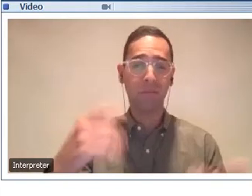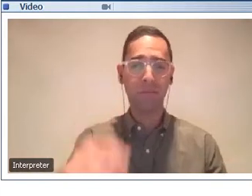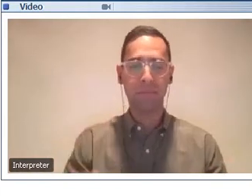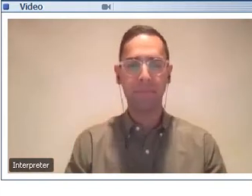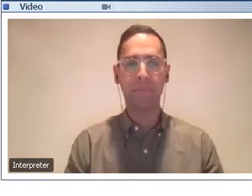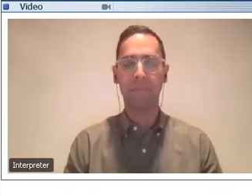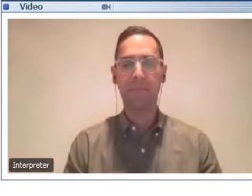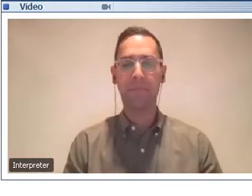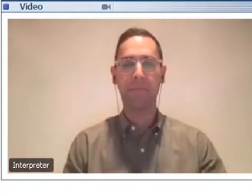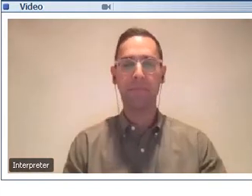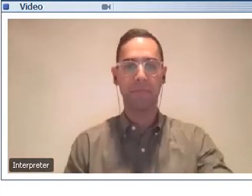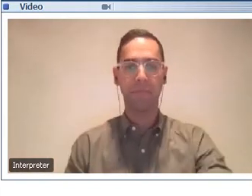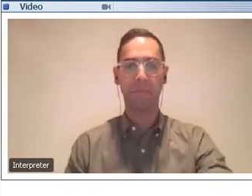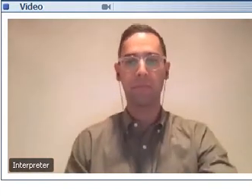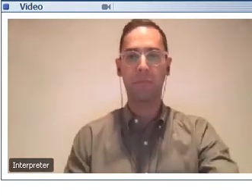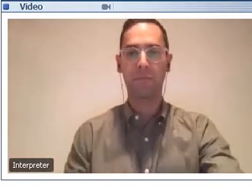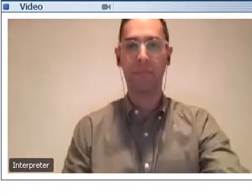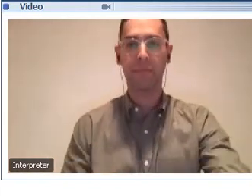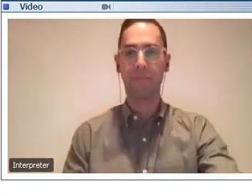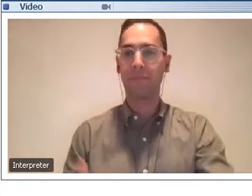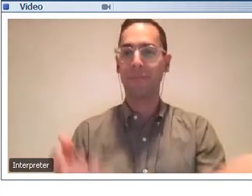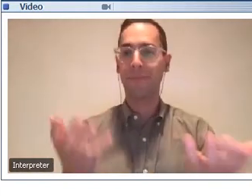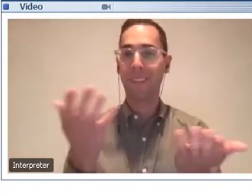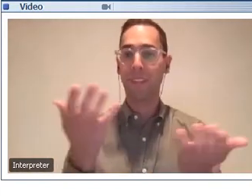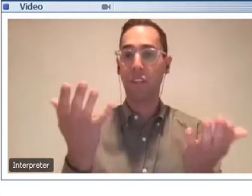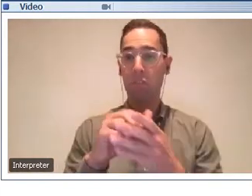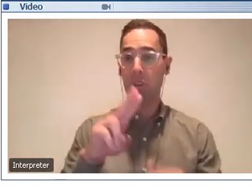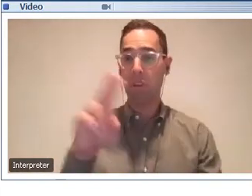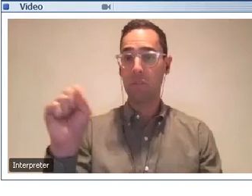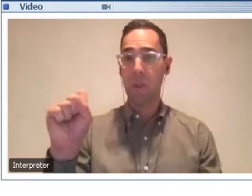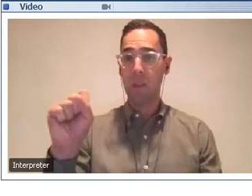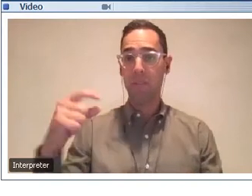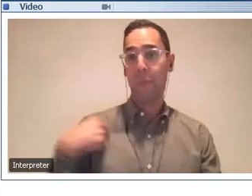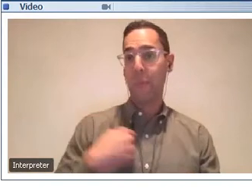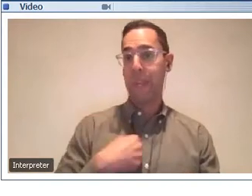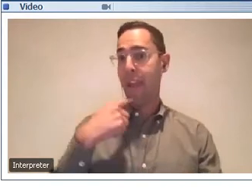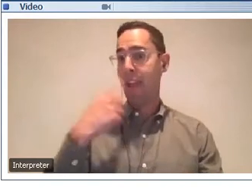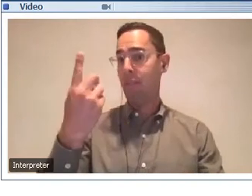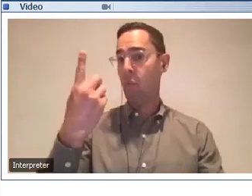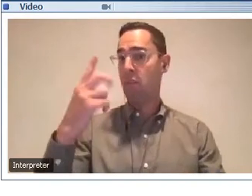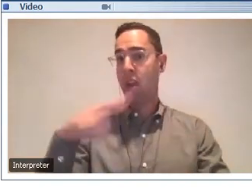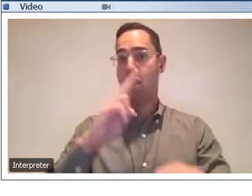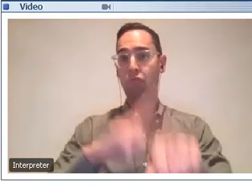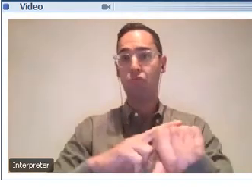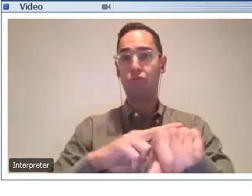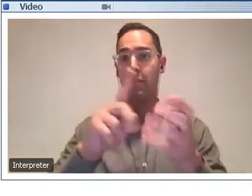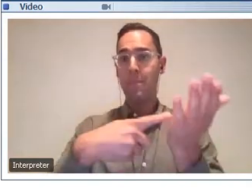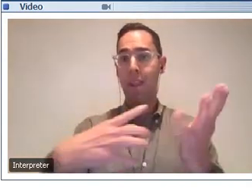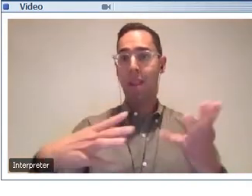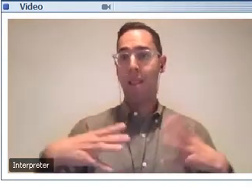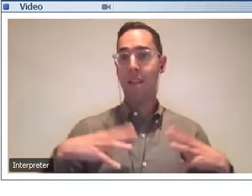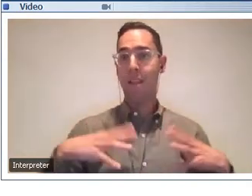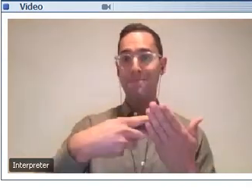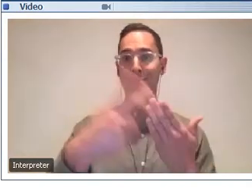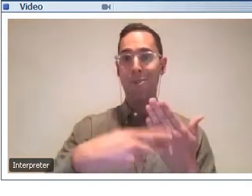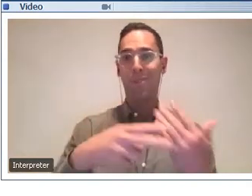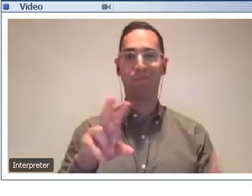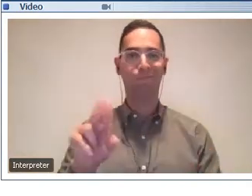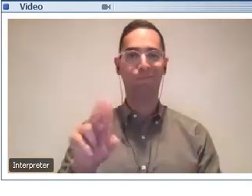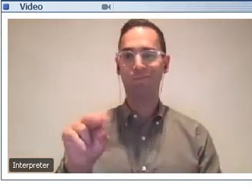Now, in the United States, we have no national paid leave program. And as Callie will discuss later, the